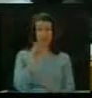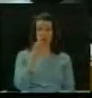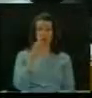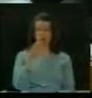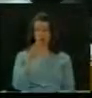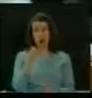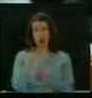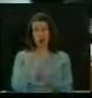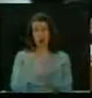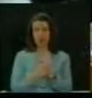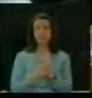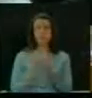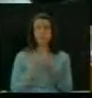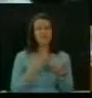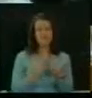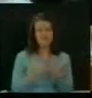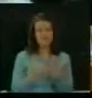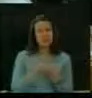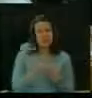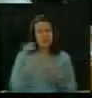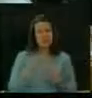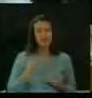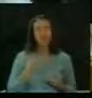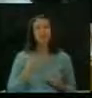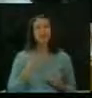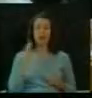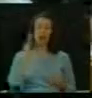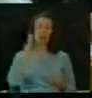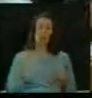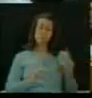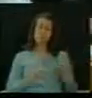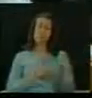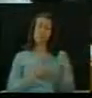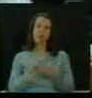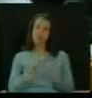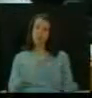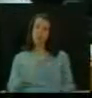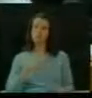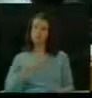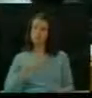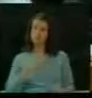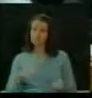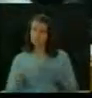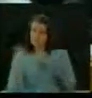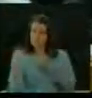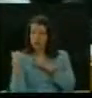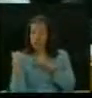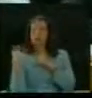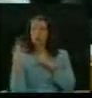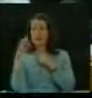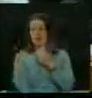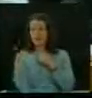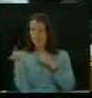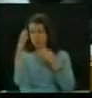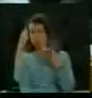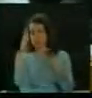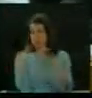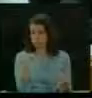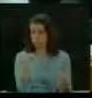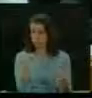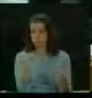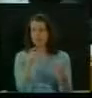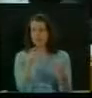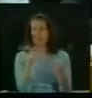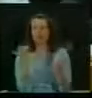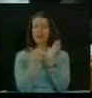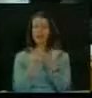meeting. But I do know that there are those on the panel who are willing to take on this responsibility if you so choose. And again,